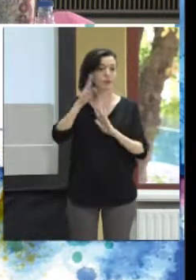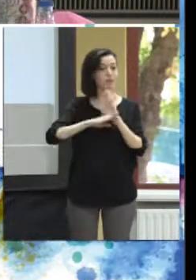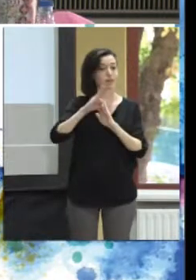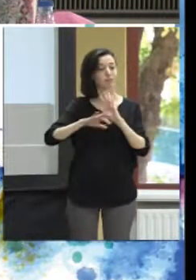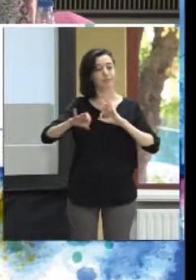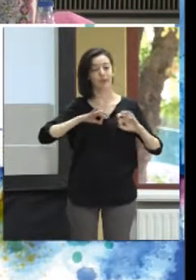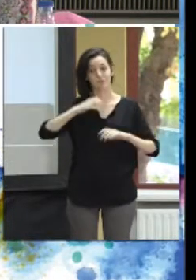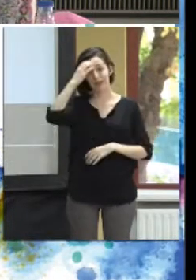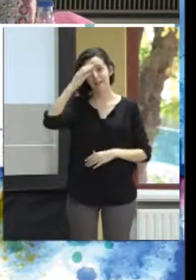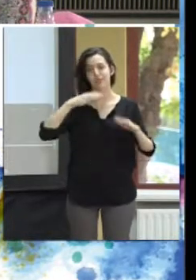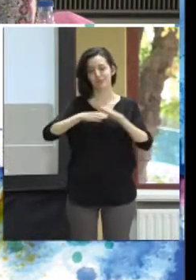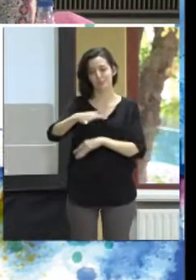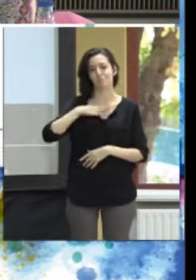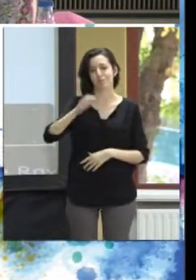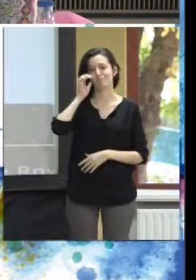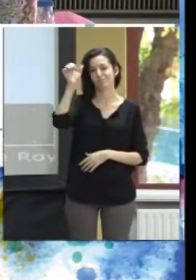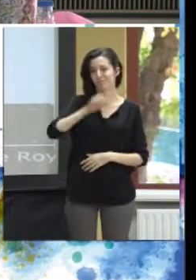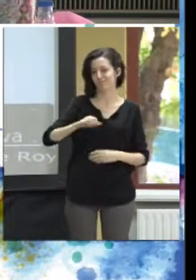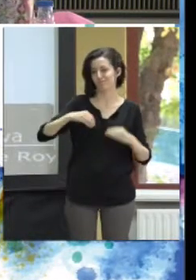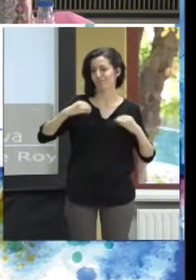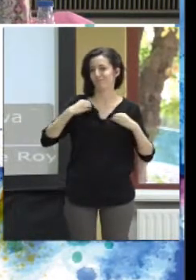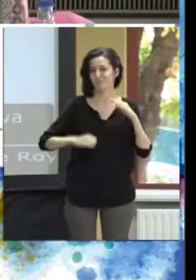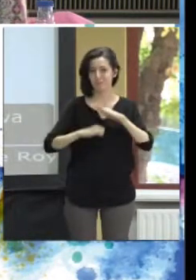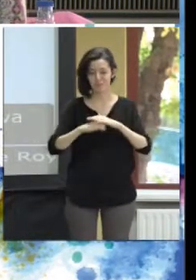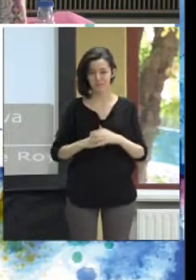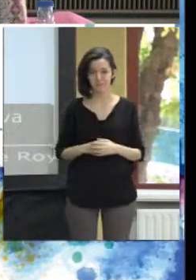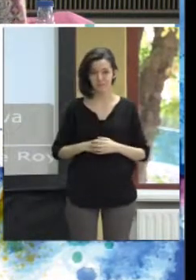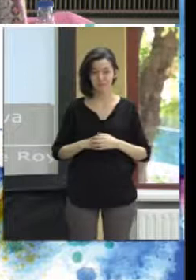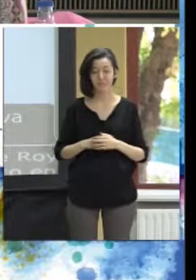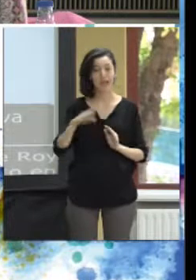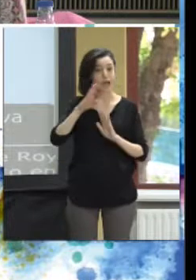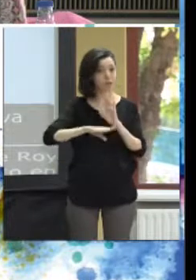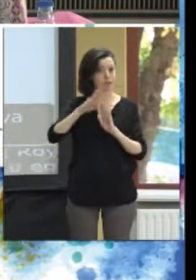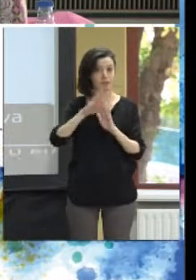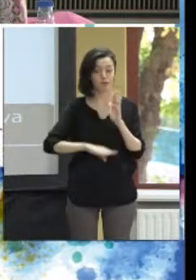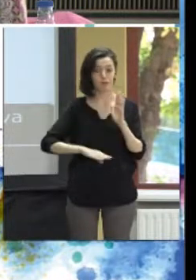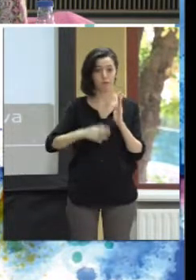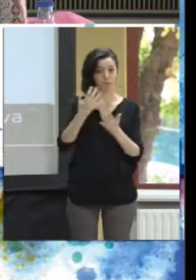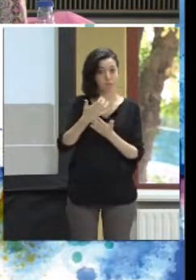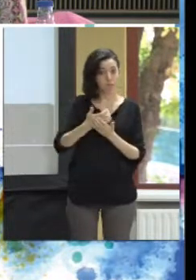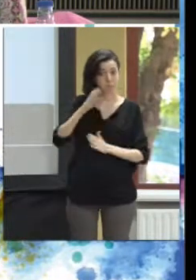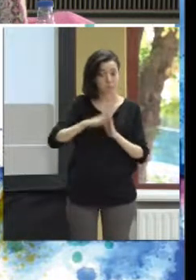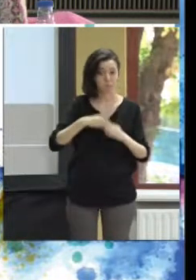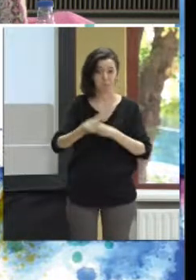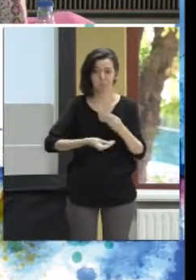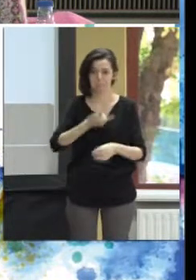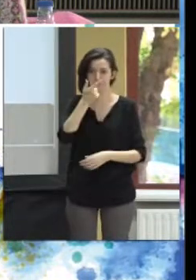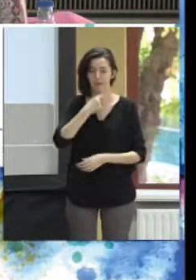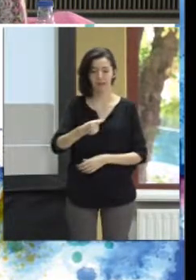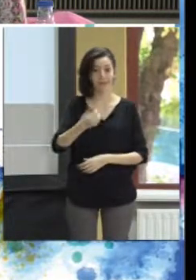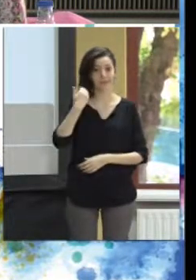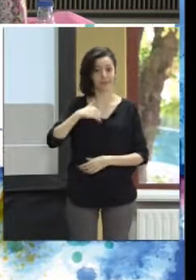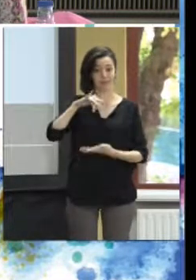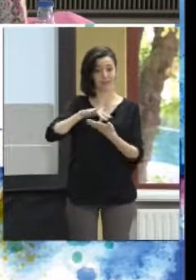Accesible app, he is going to enjoy from the show as never before. The app is very simple to download and